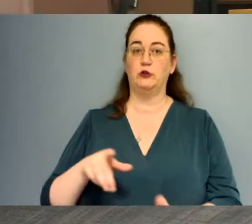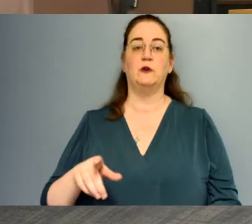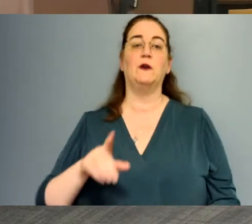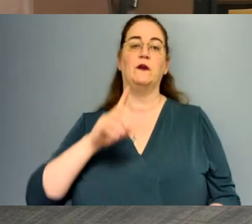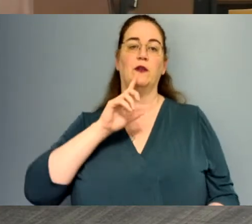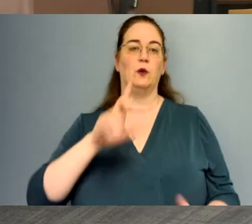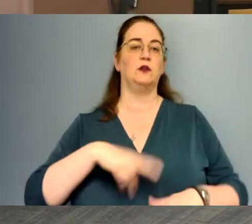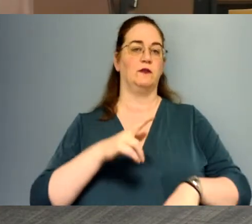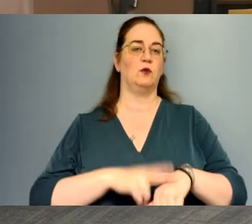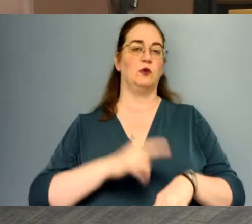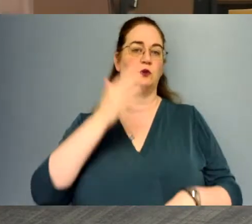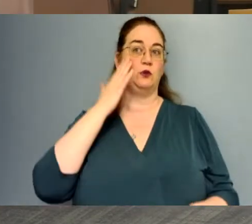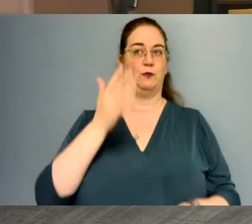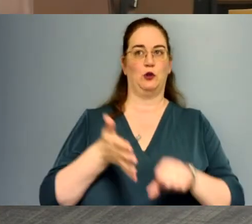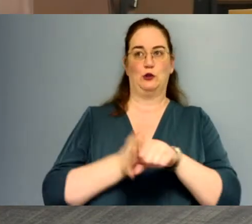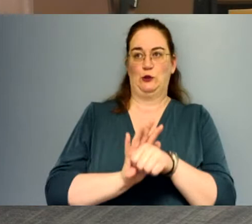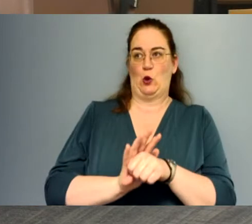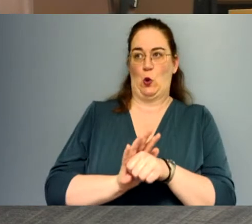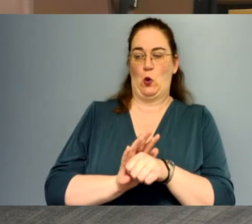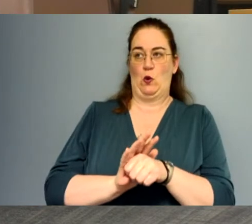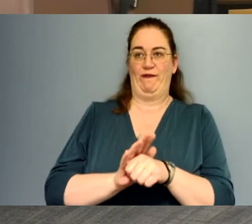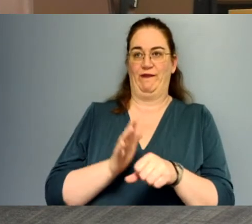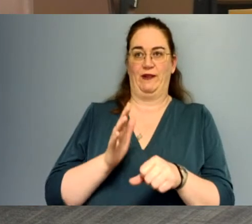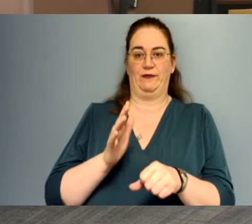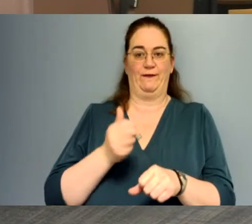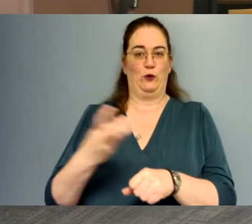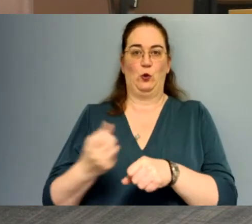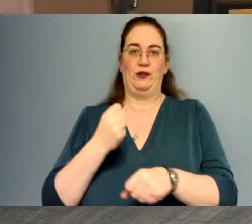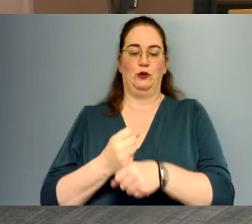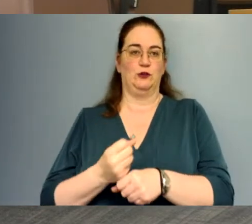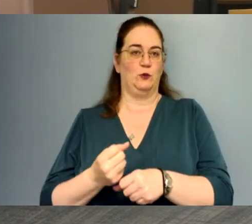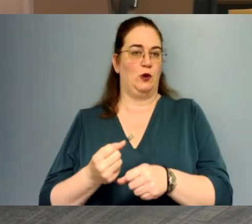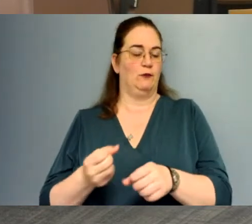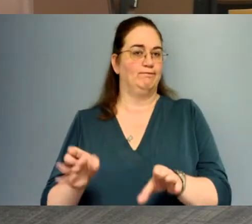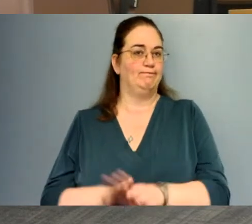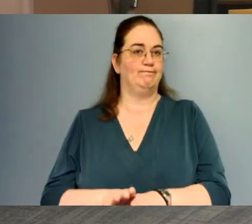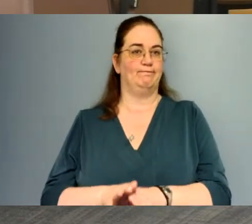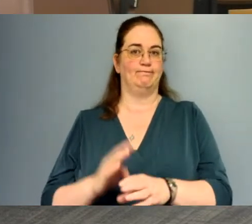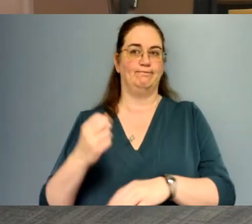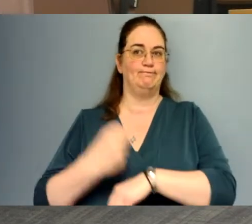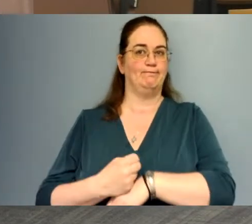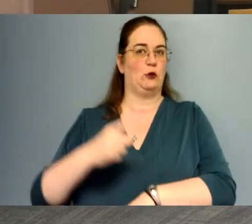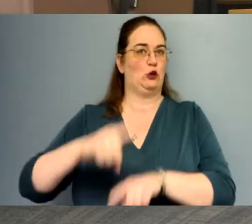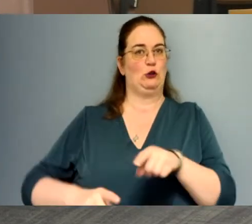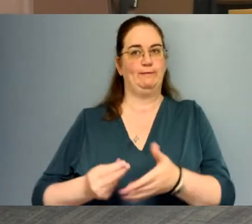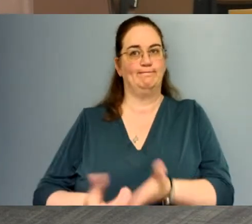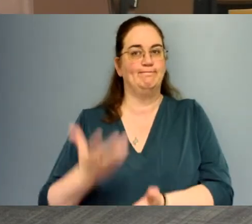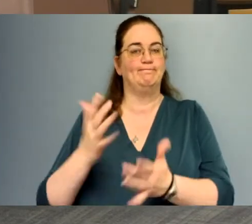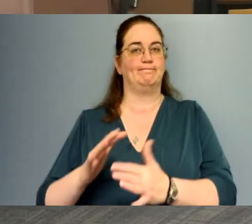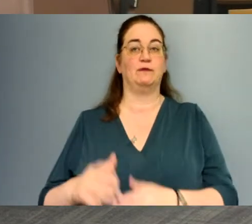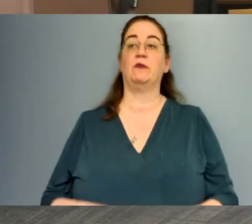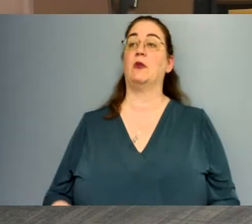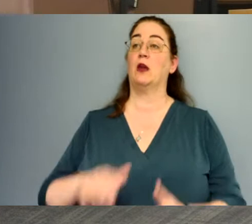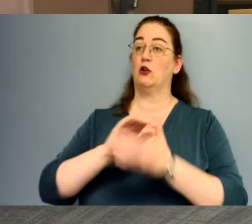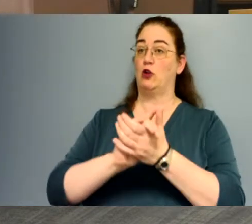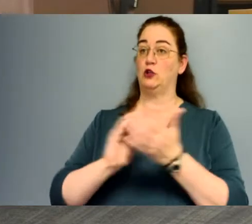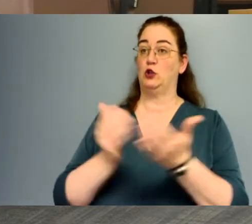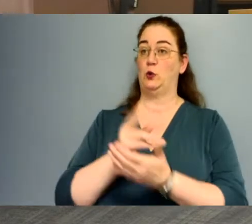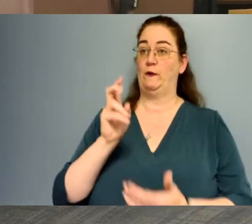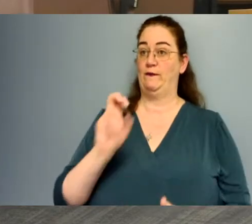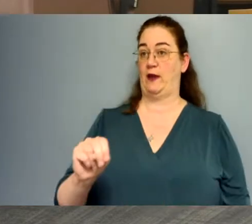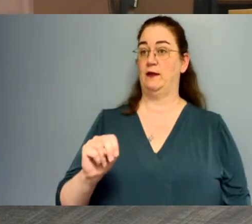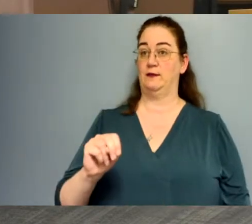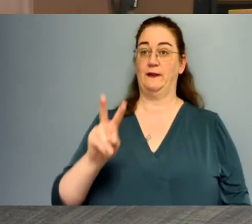of course, as we know, because of COVID, there were a couple years of downtime. Congratulations on the new van for the VA